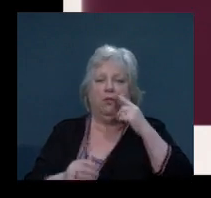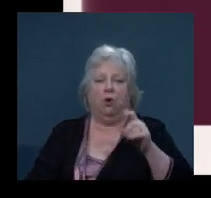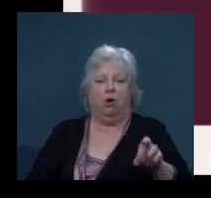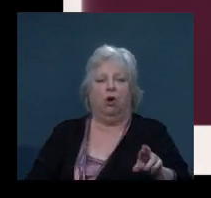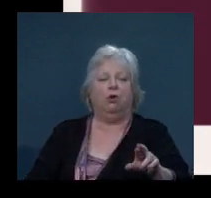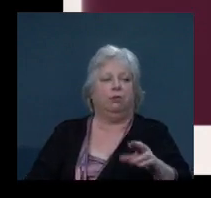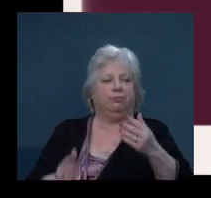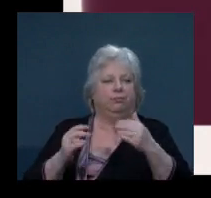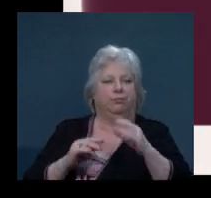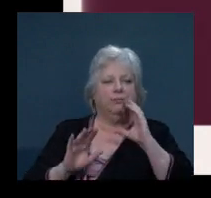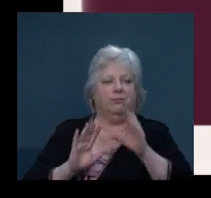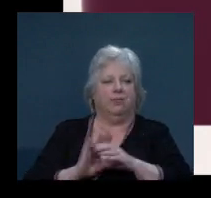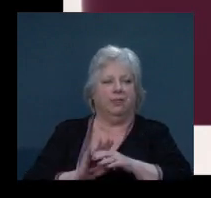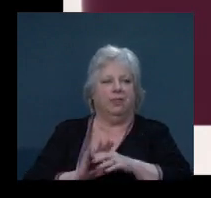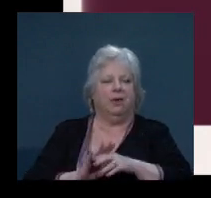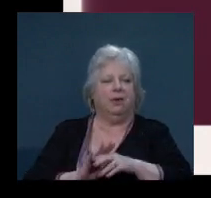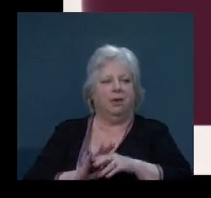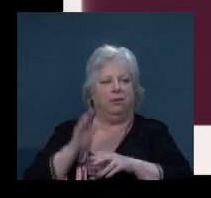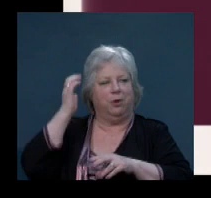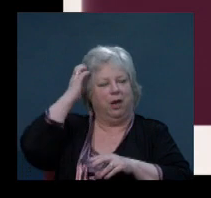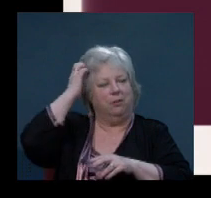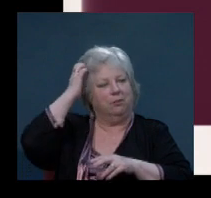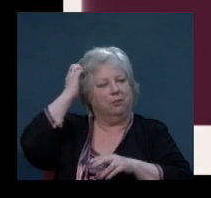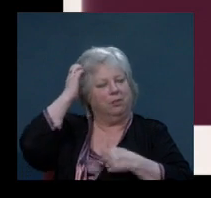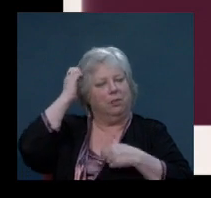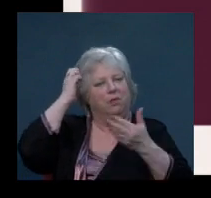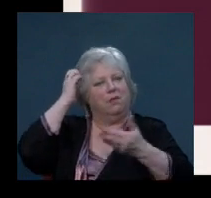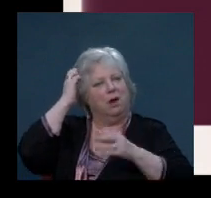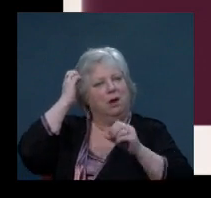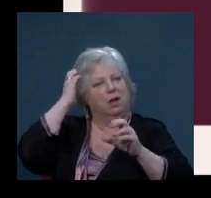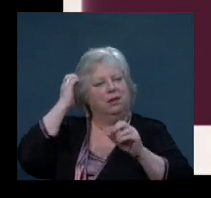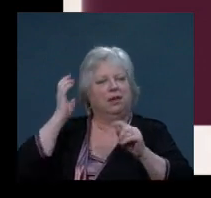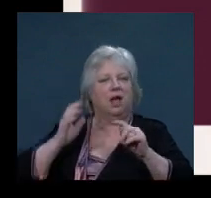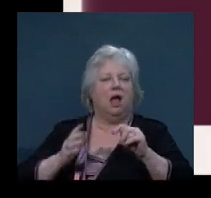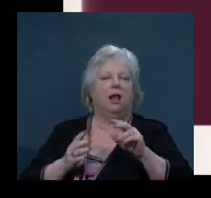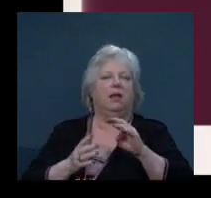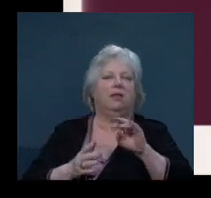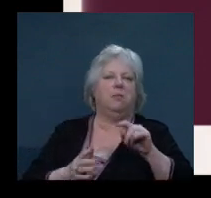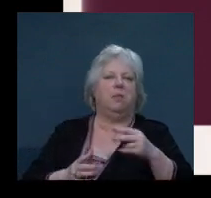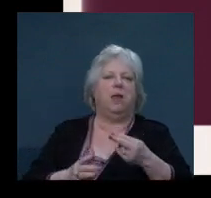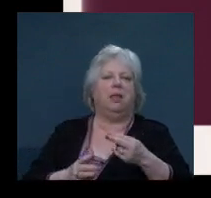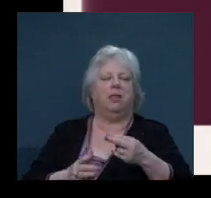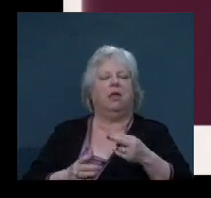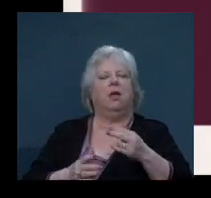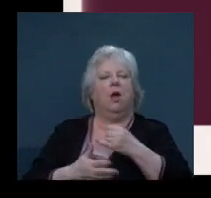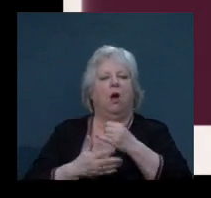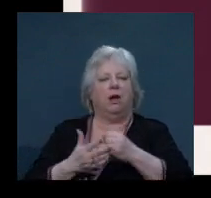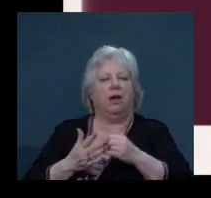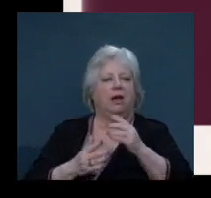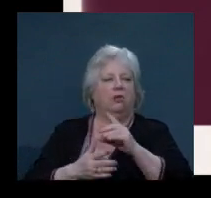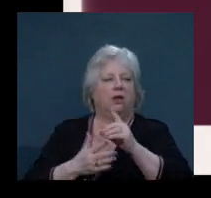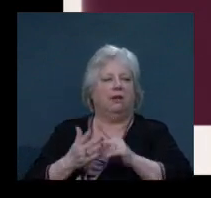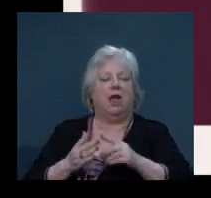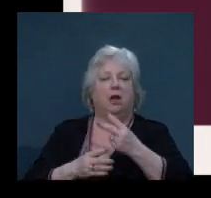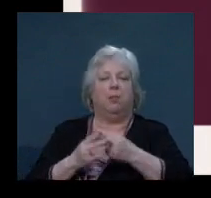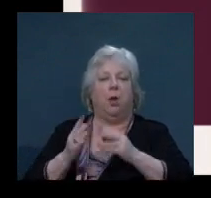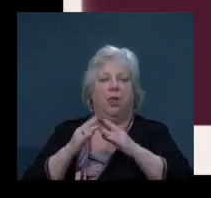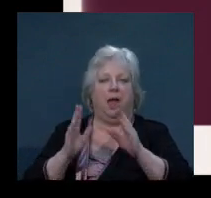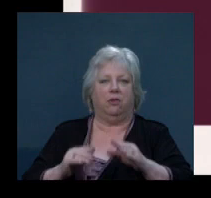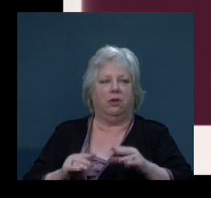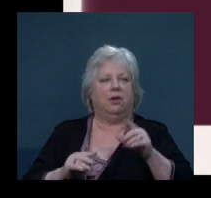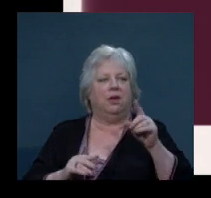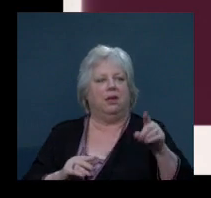would go and go to the next slide. This is an example. We've hired Scott Smith Associates Architects to design both houses. He's designed this as